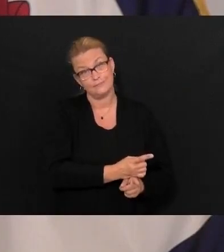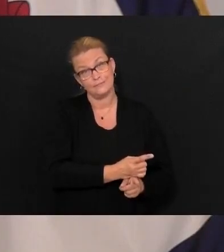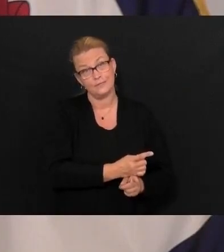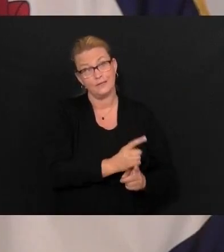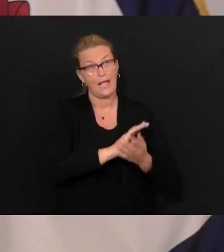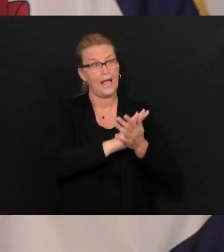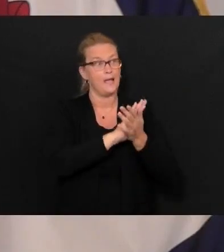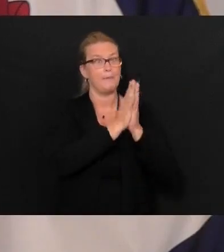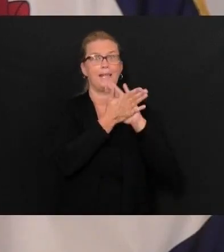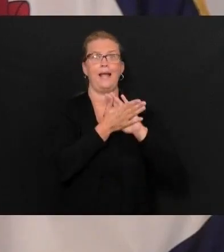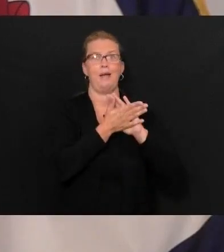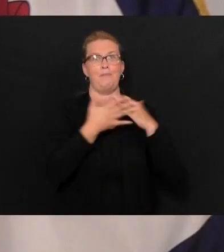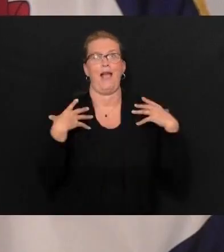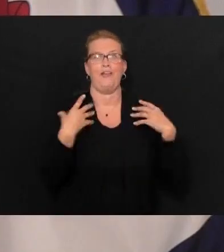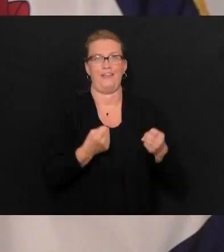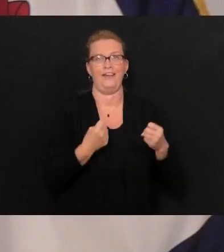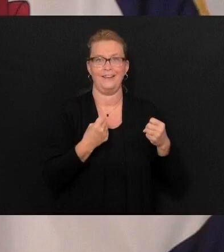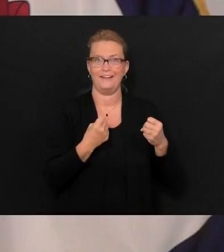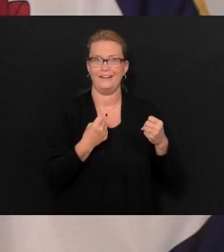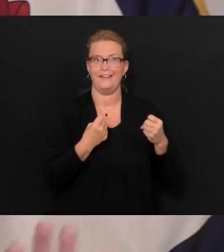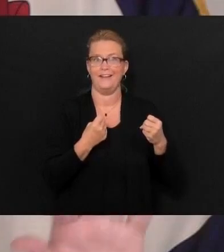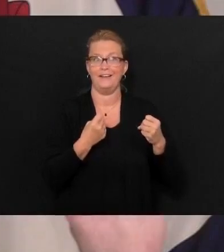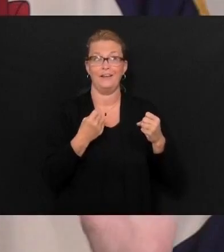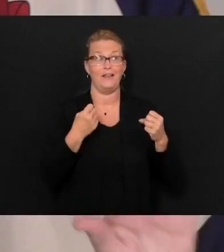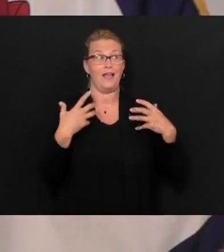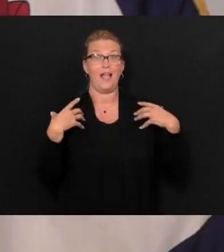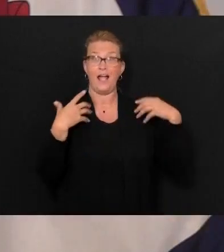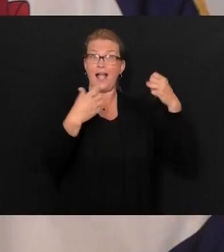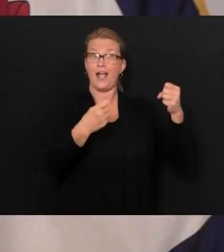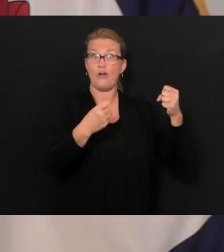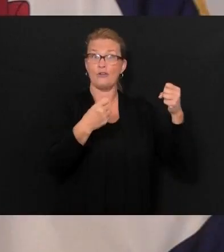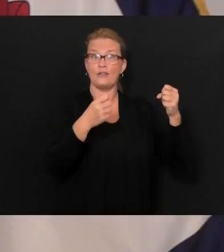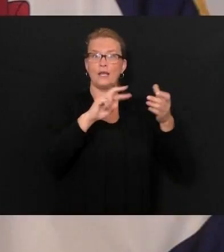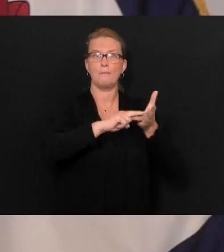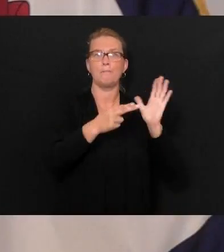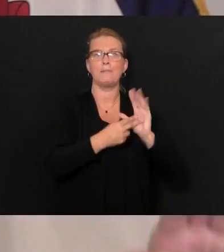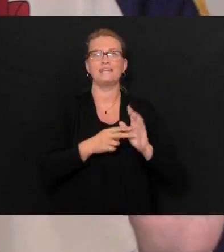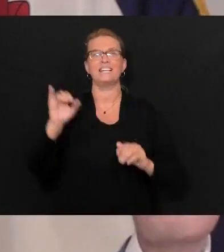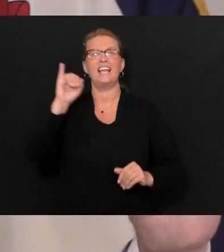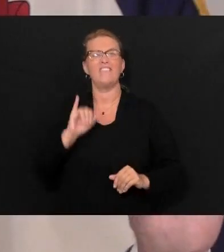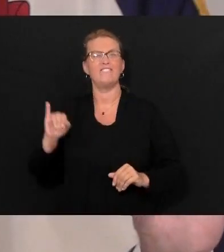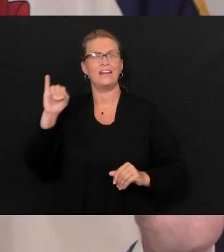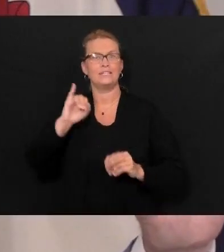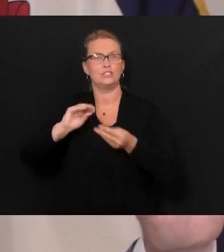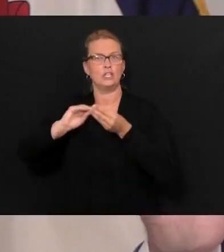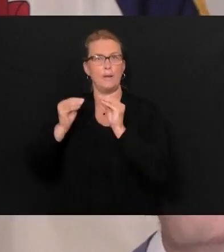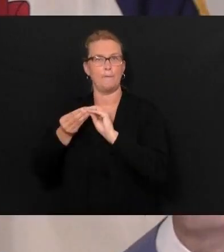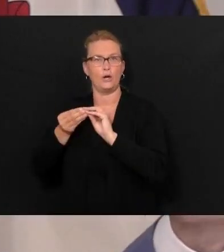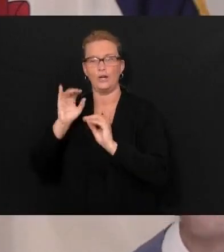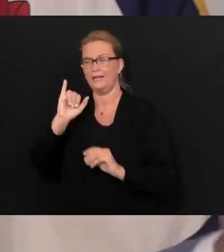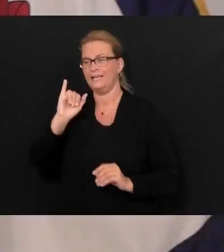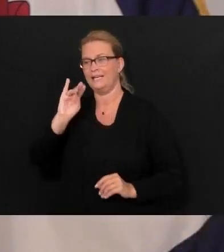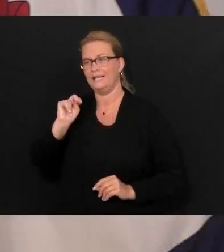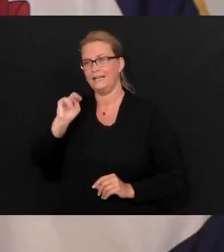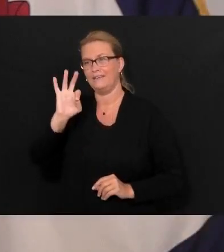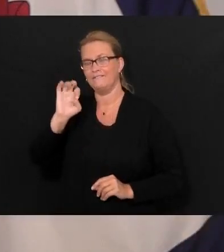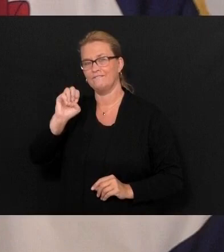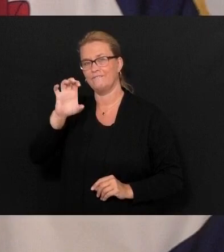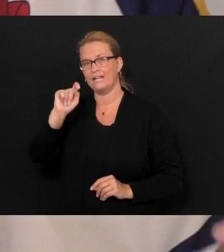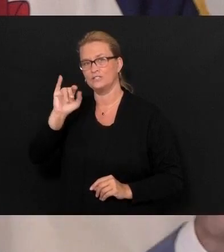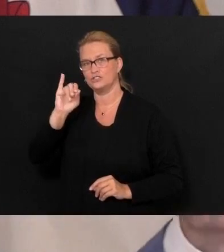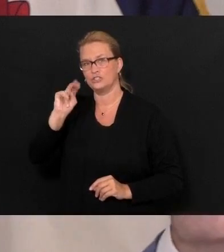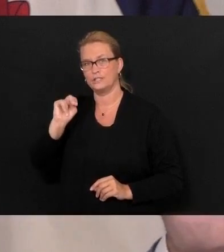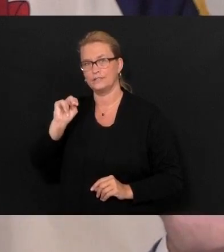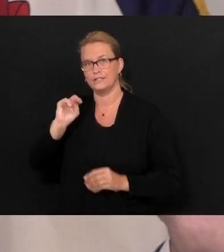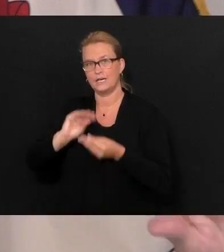better. And as we get better, our infection rate, which is arm left,